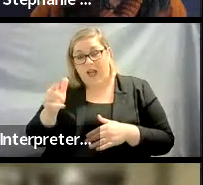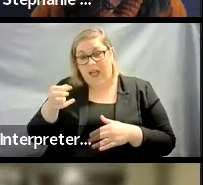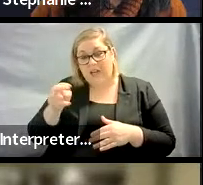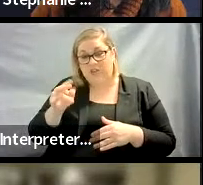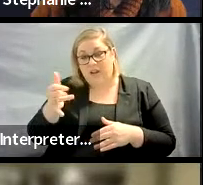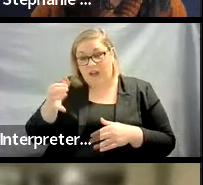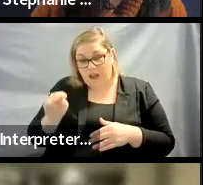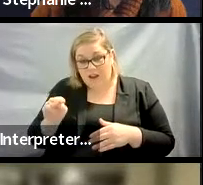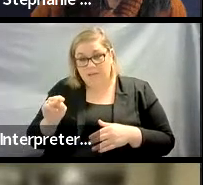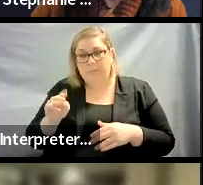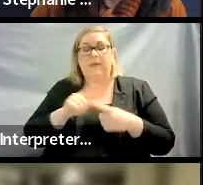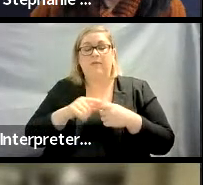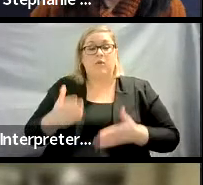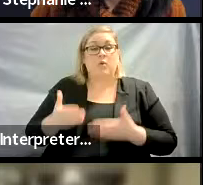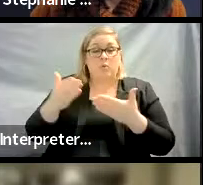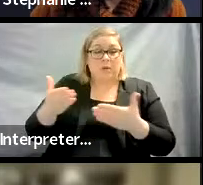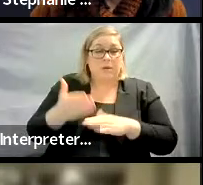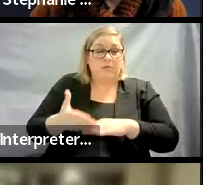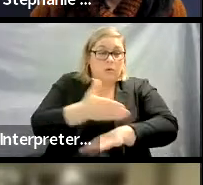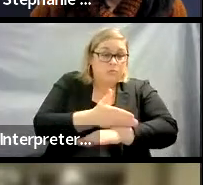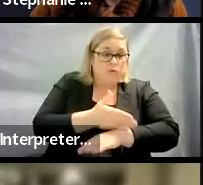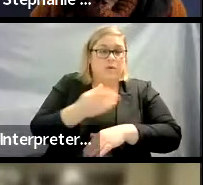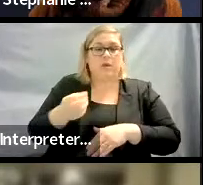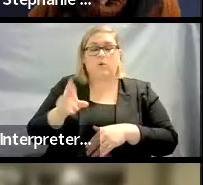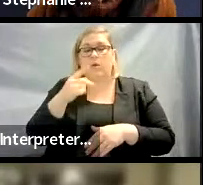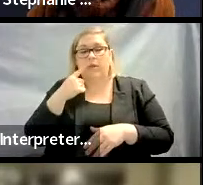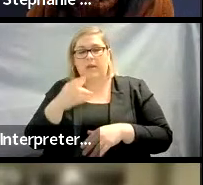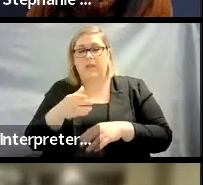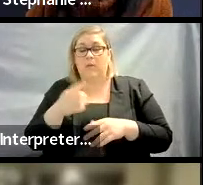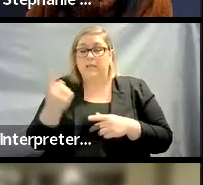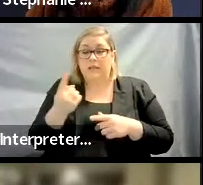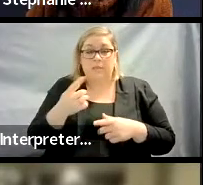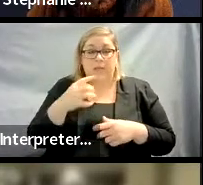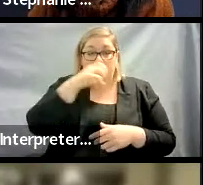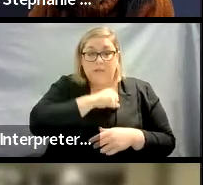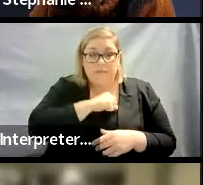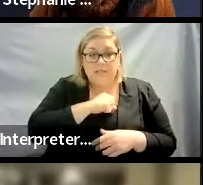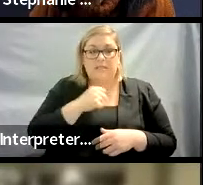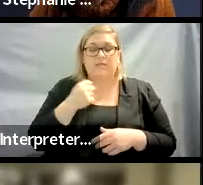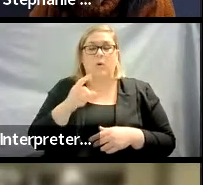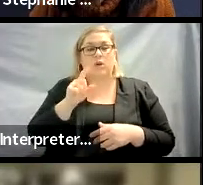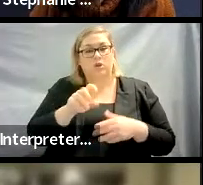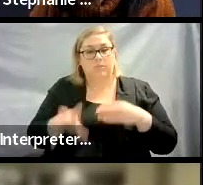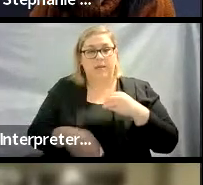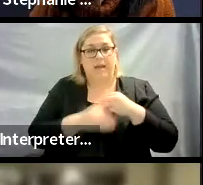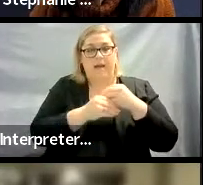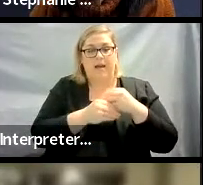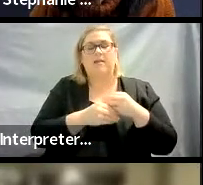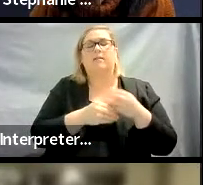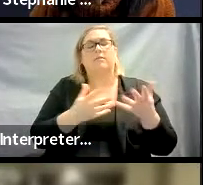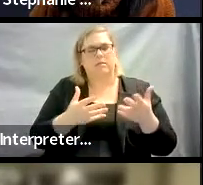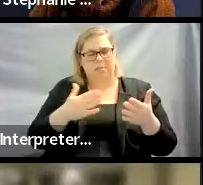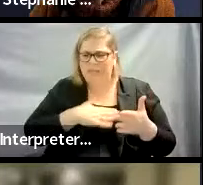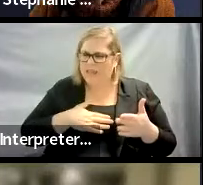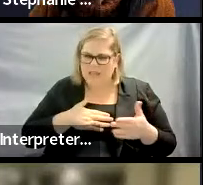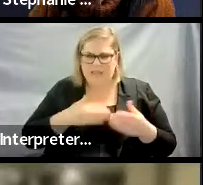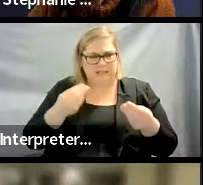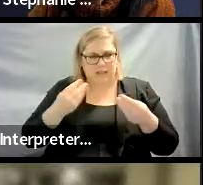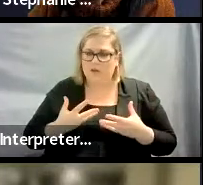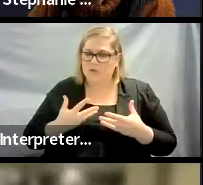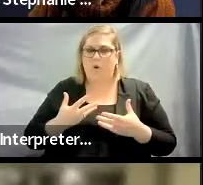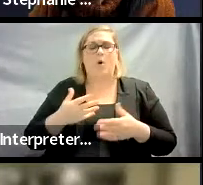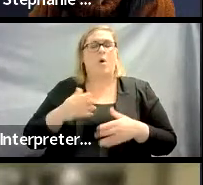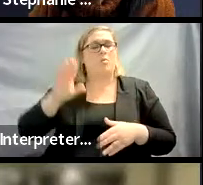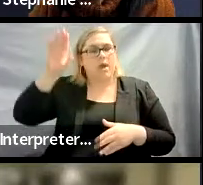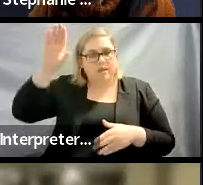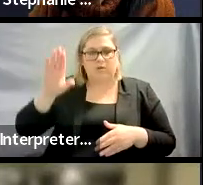have recommendations for improvement, or you think that there was an action item that was missed or that should have been captured, please do make sure to